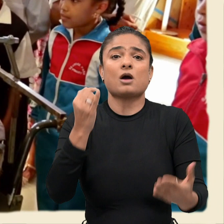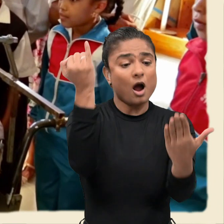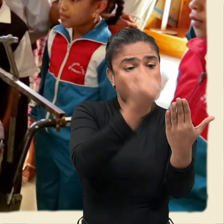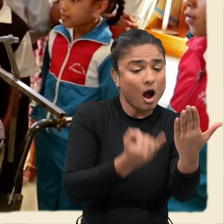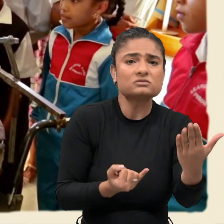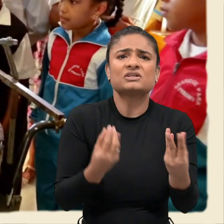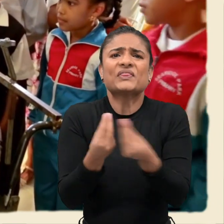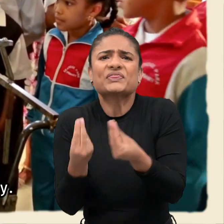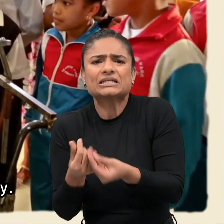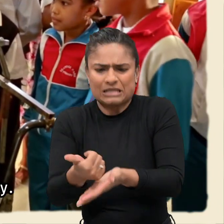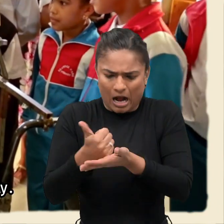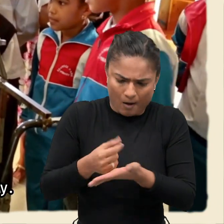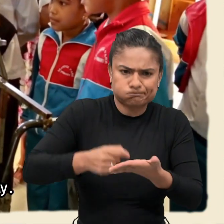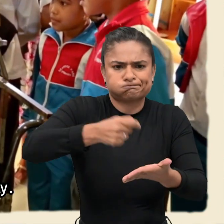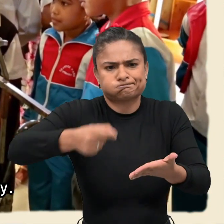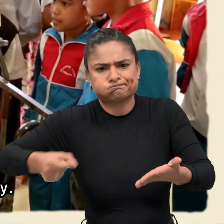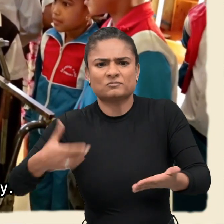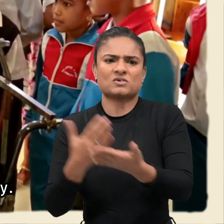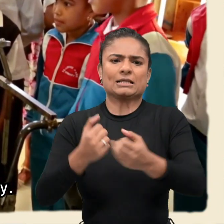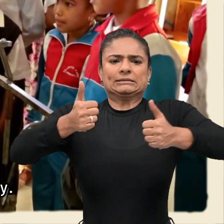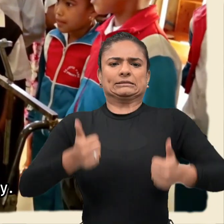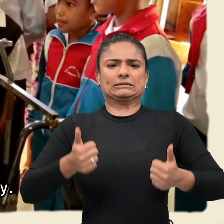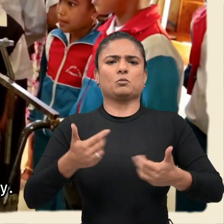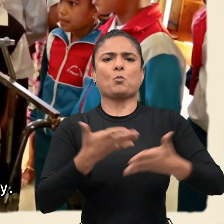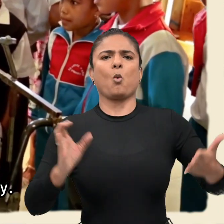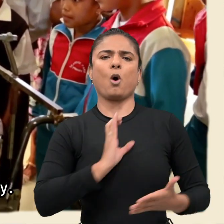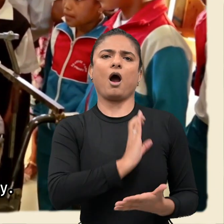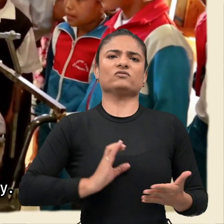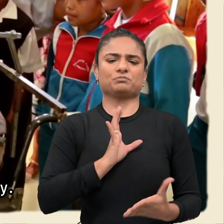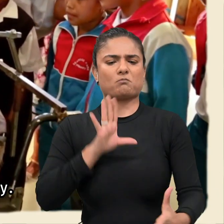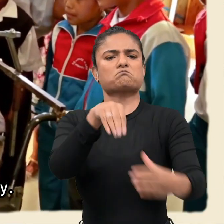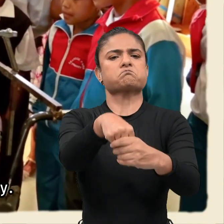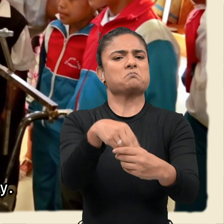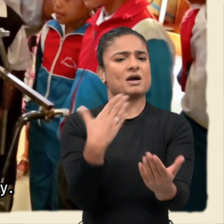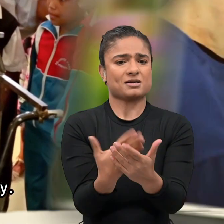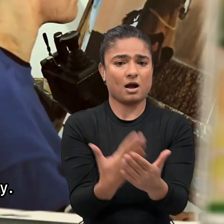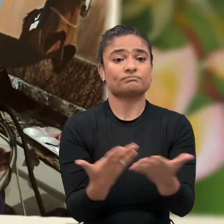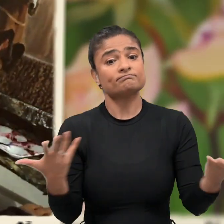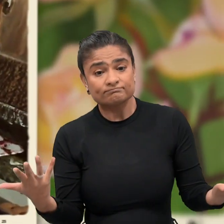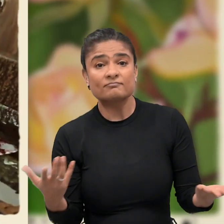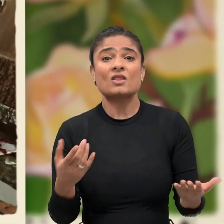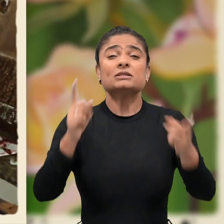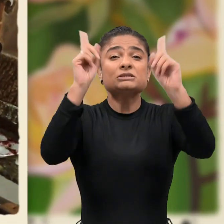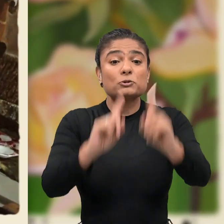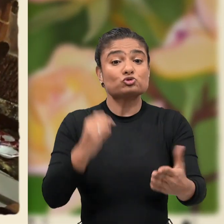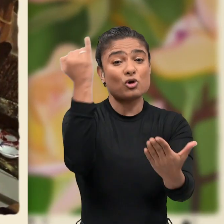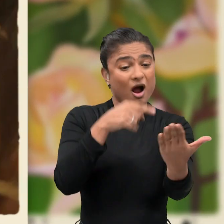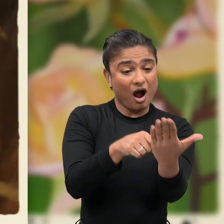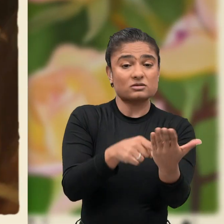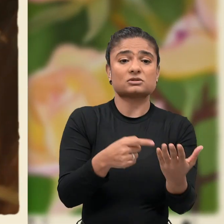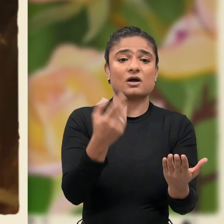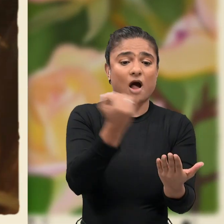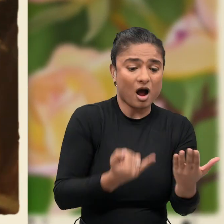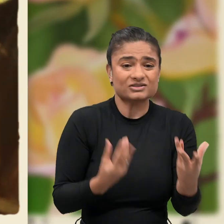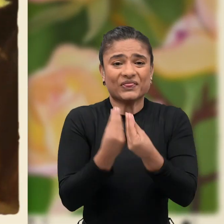need special art supplies to help them participate in art activities more easily and comfortably. However, most of these